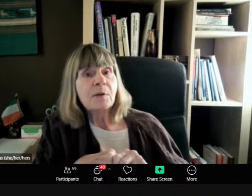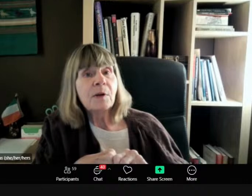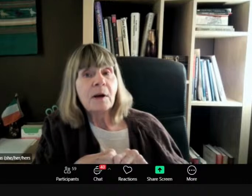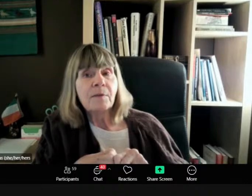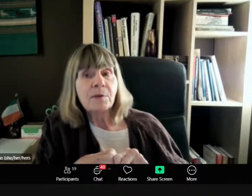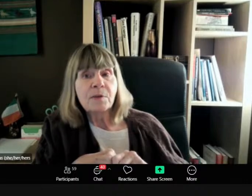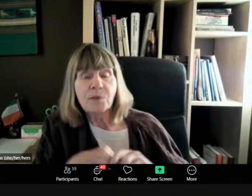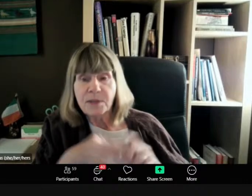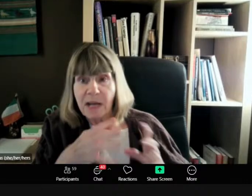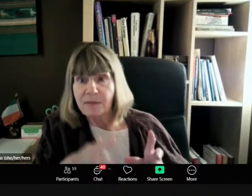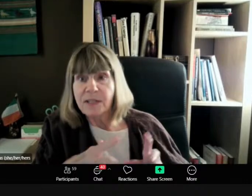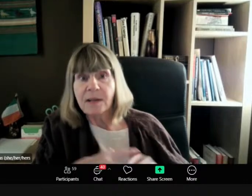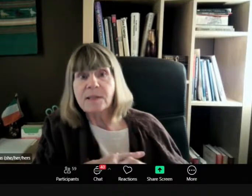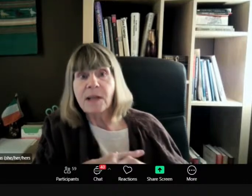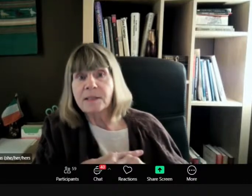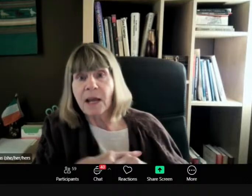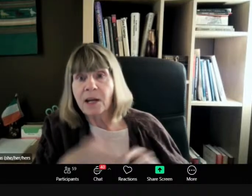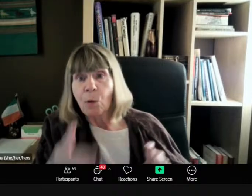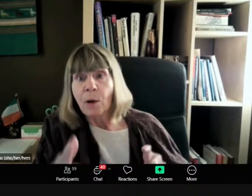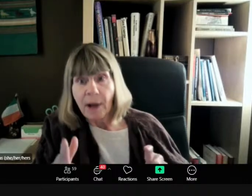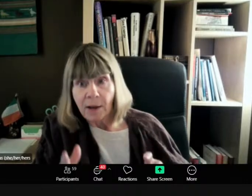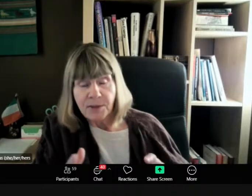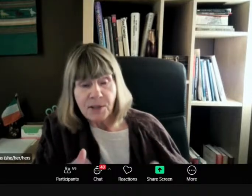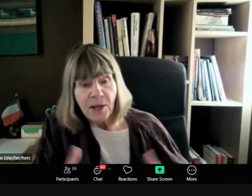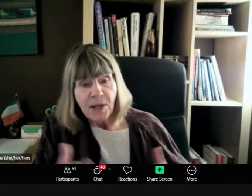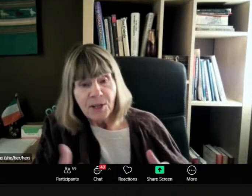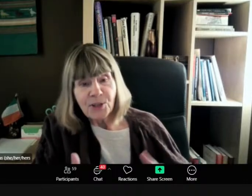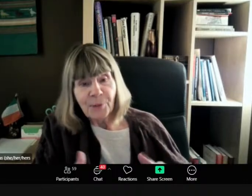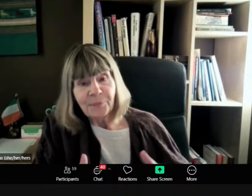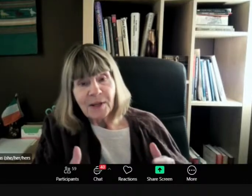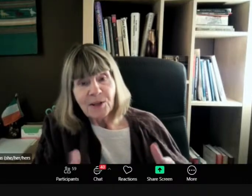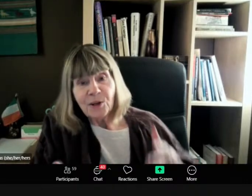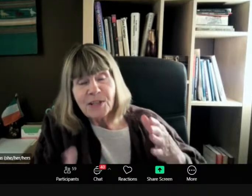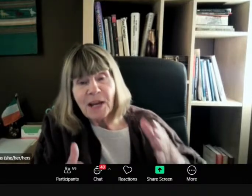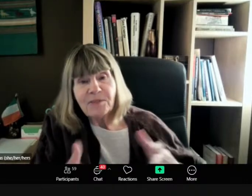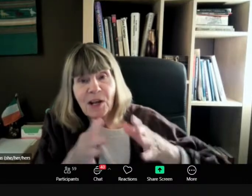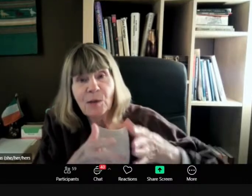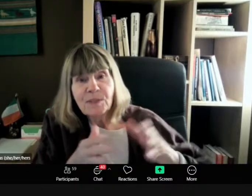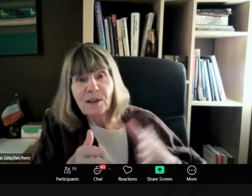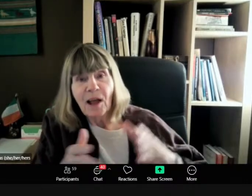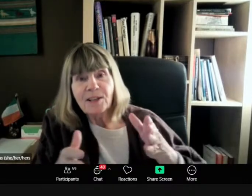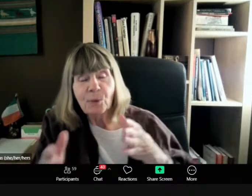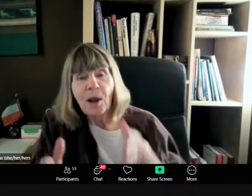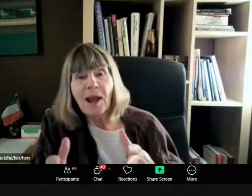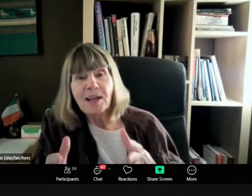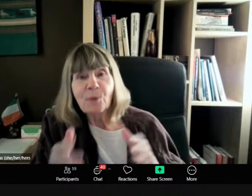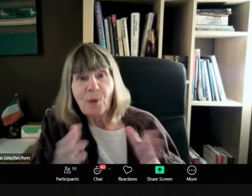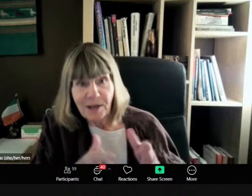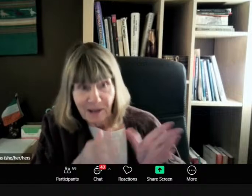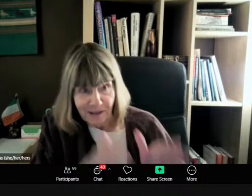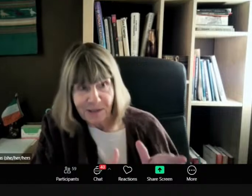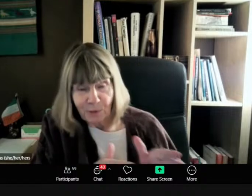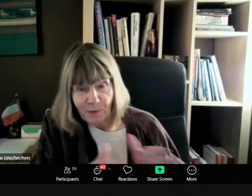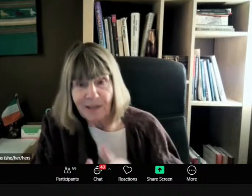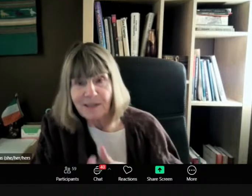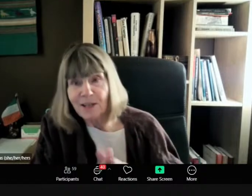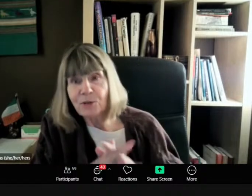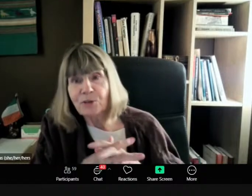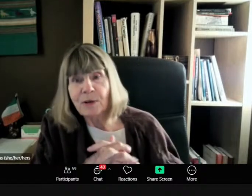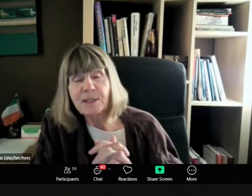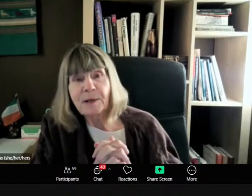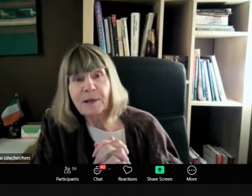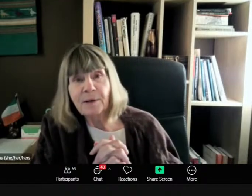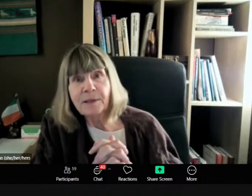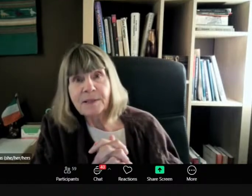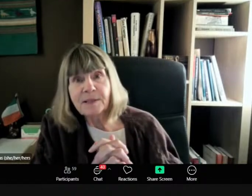you know, for safe sex as anyone else. So, you know, safety comes in lots of ways. One is preventing